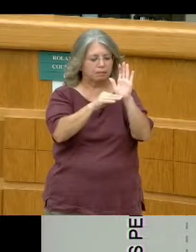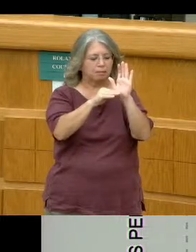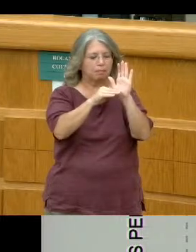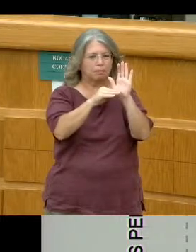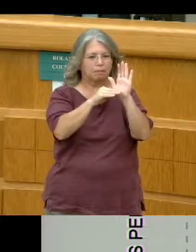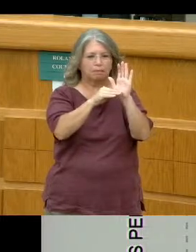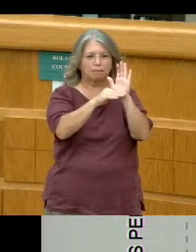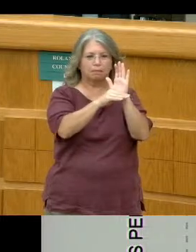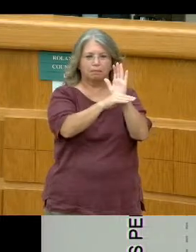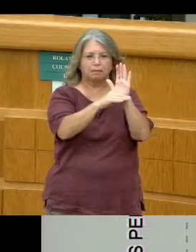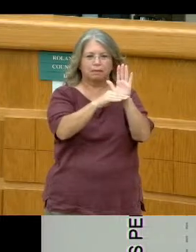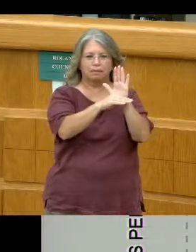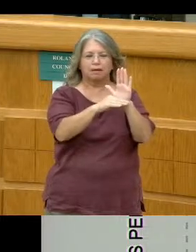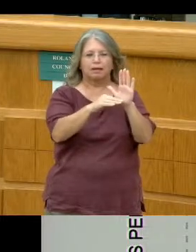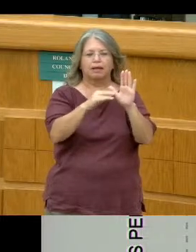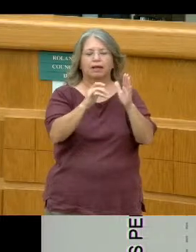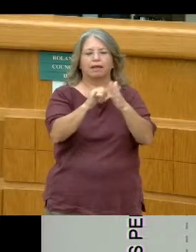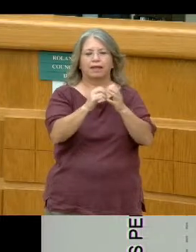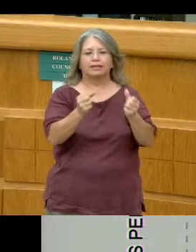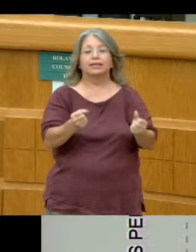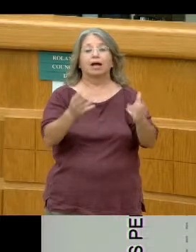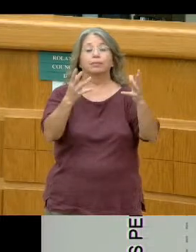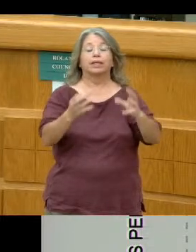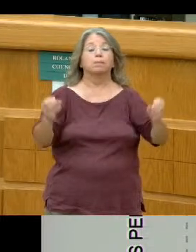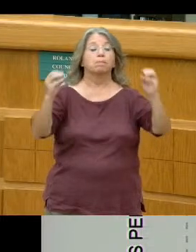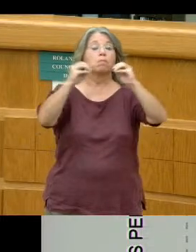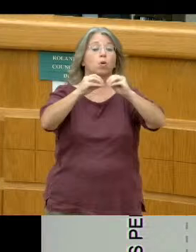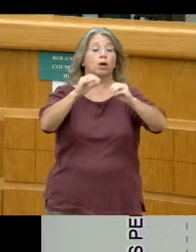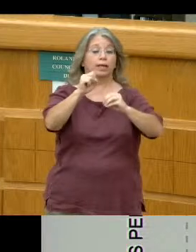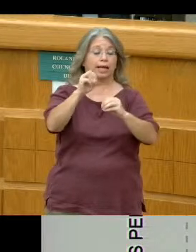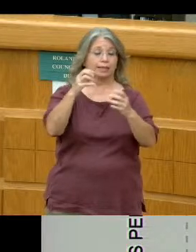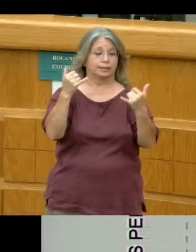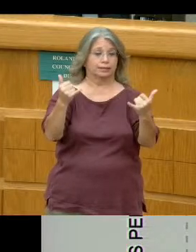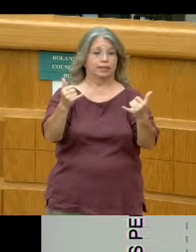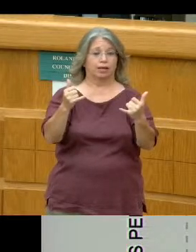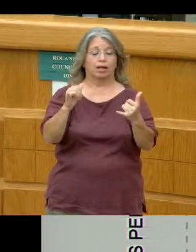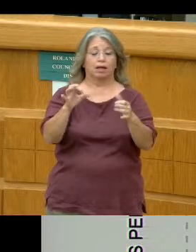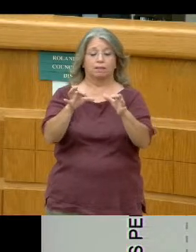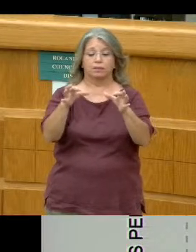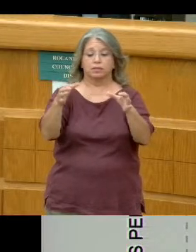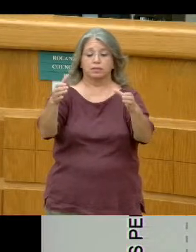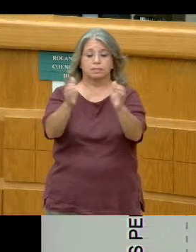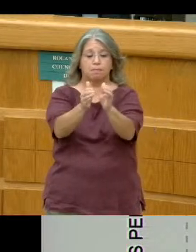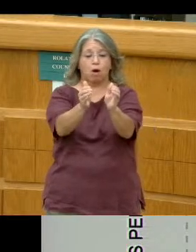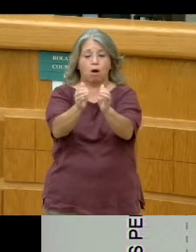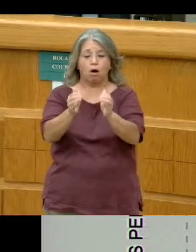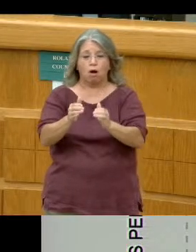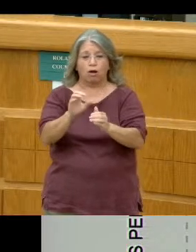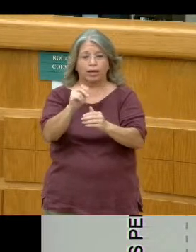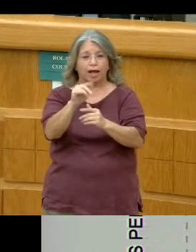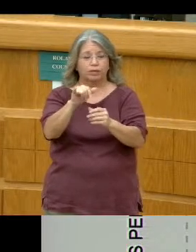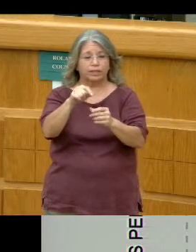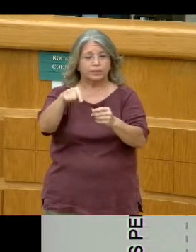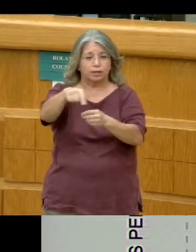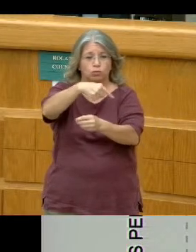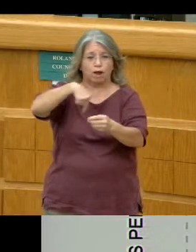of the graph. So that's how many more cases that we have now, where these small counties surrounding Nueces County are, have more cases than